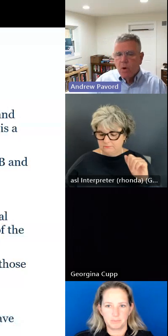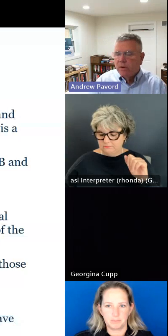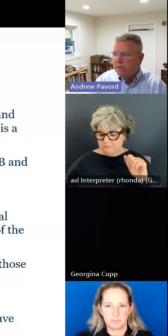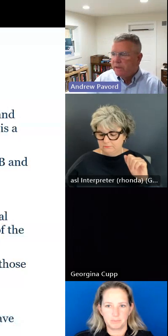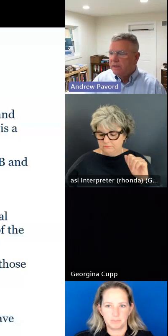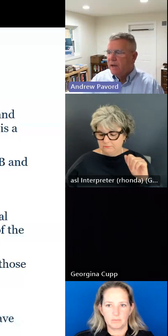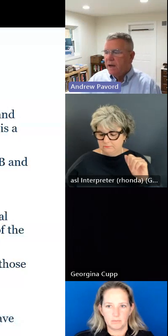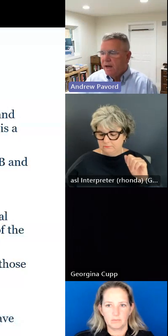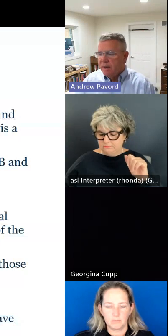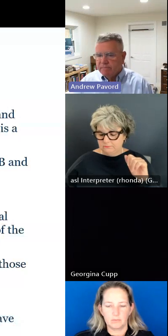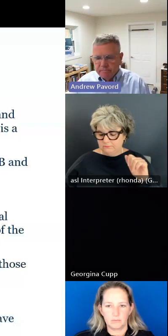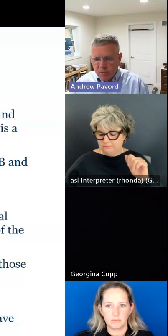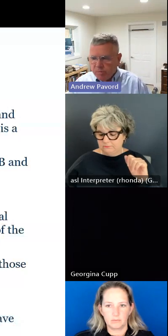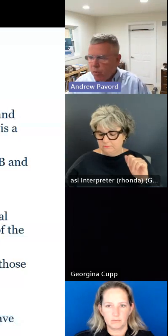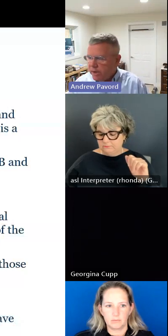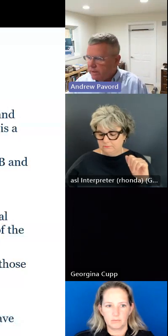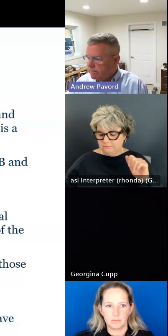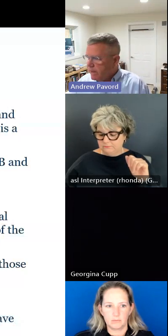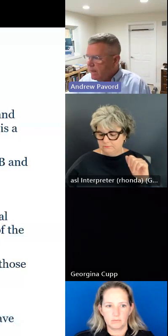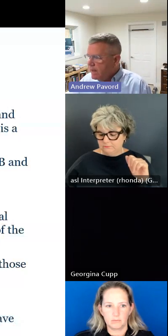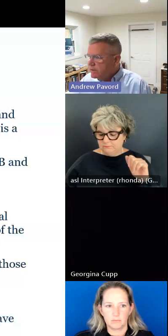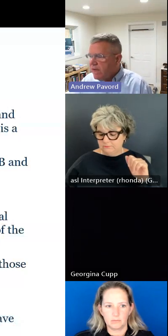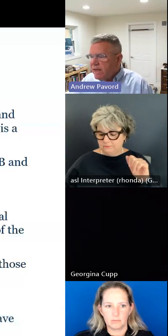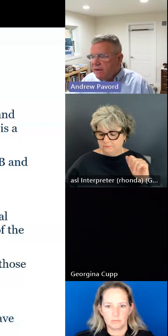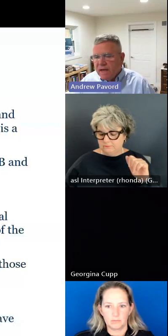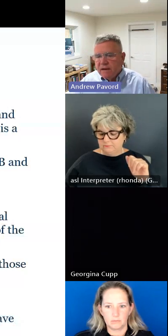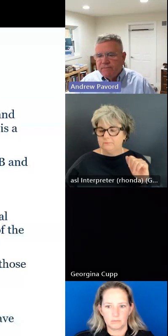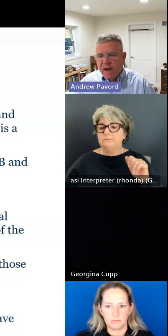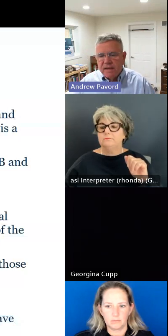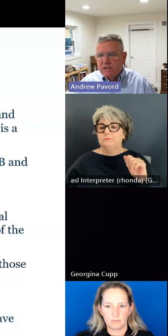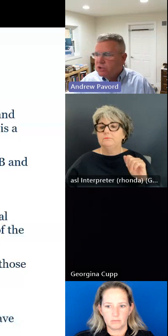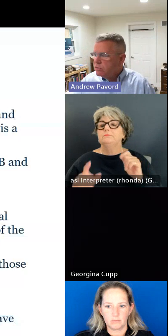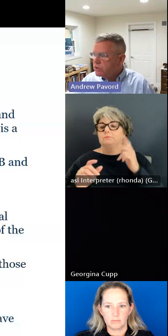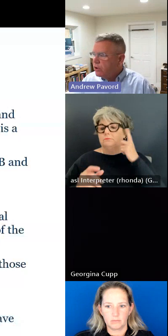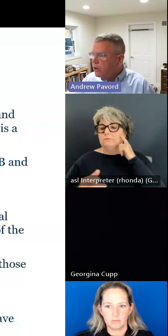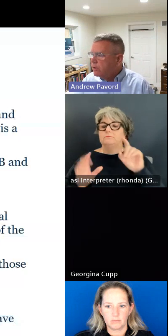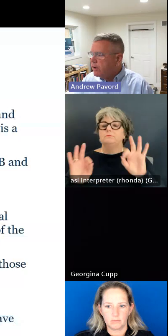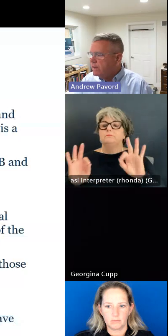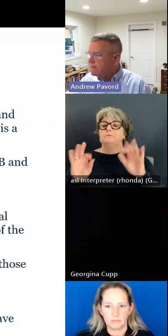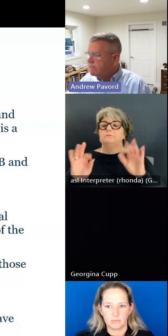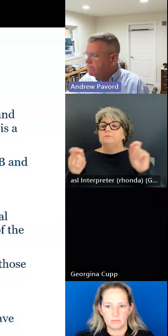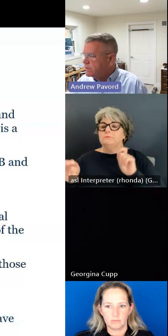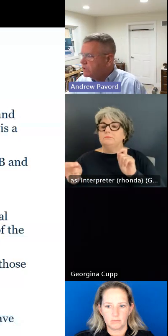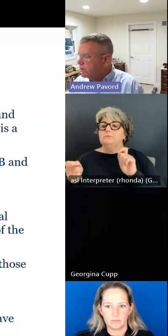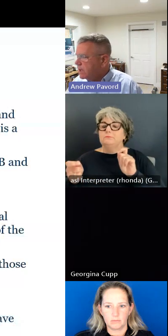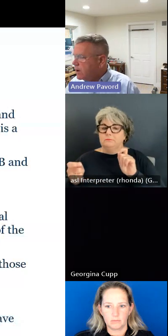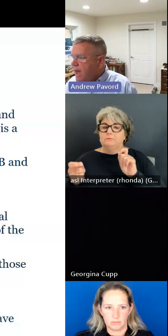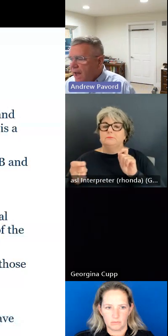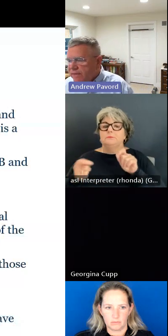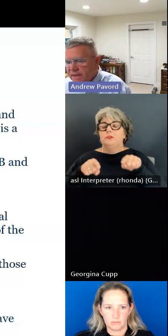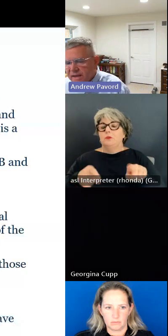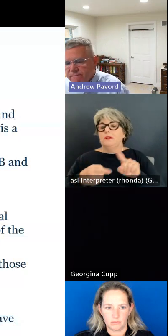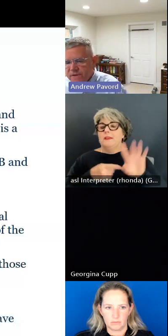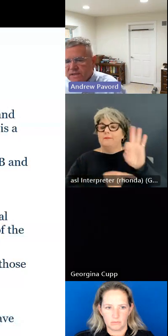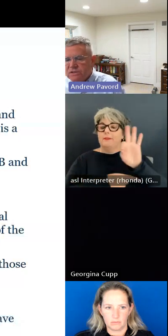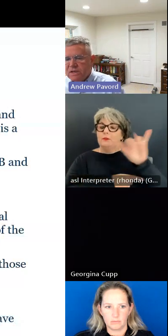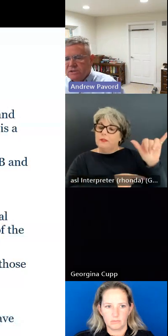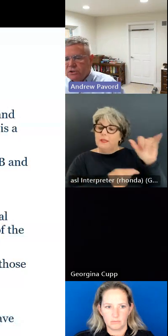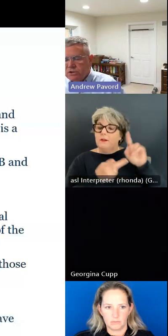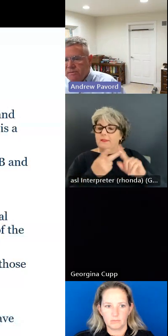get to the quarterly reporting. So they can identify issues earlier in a given fiscal year, and then